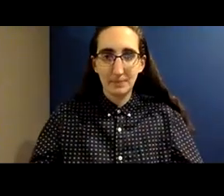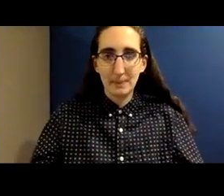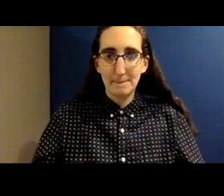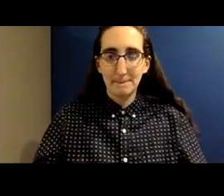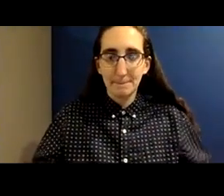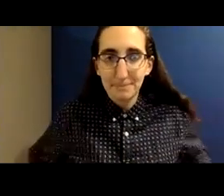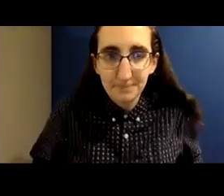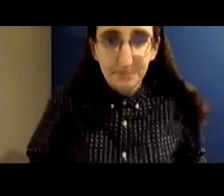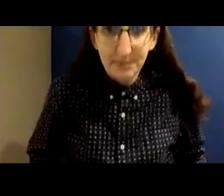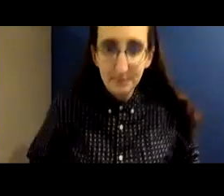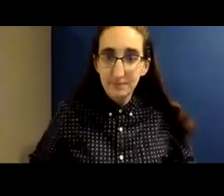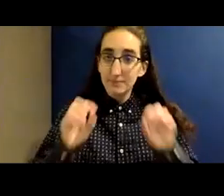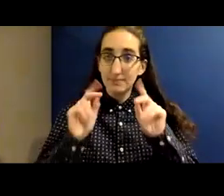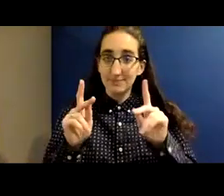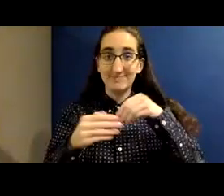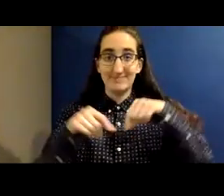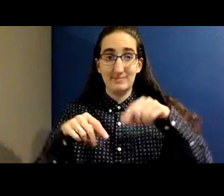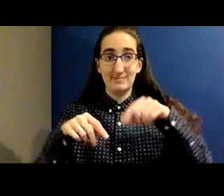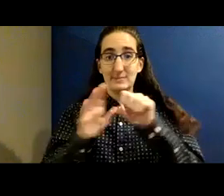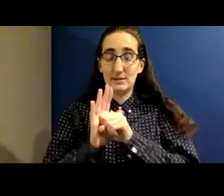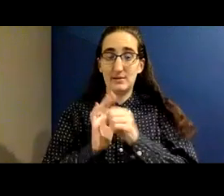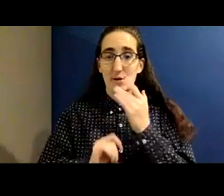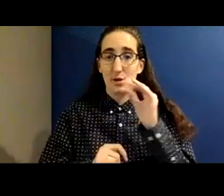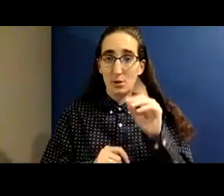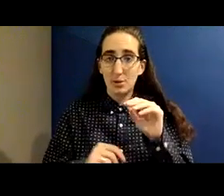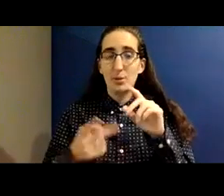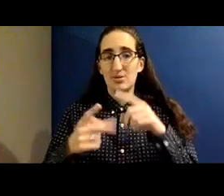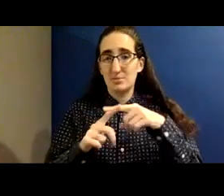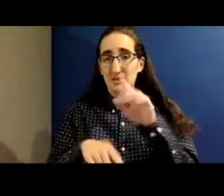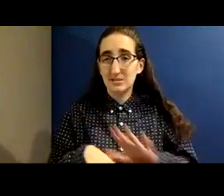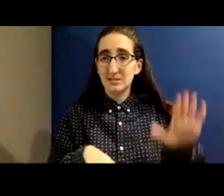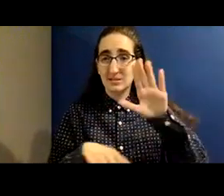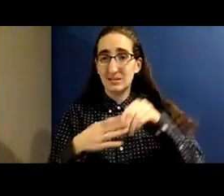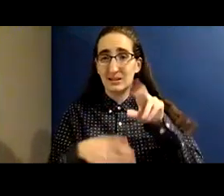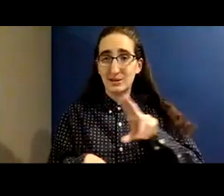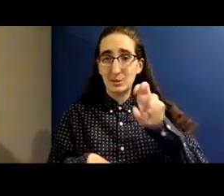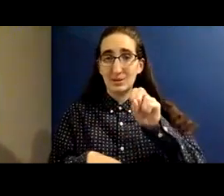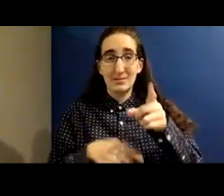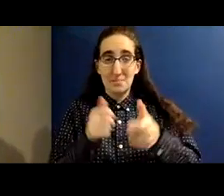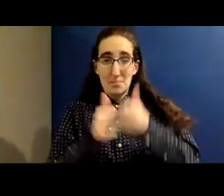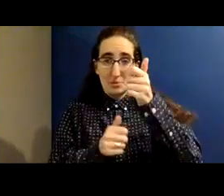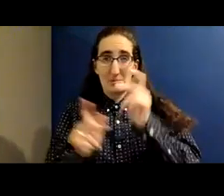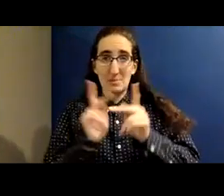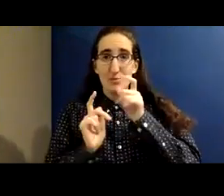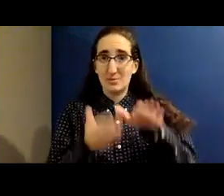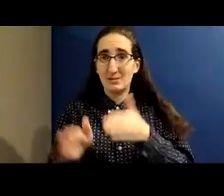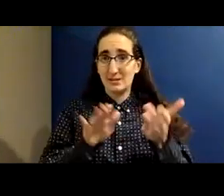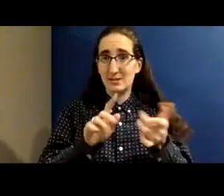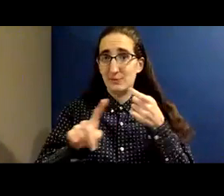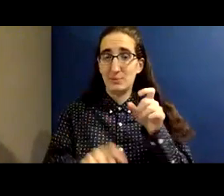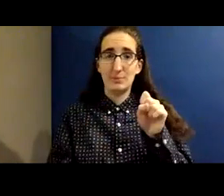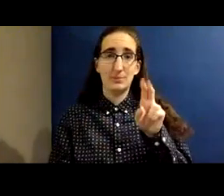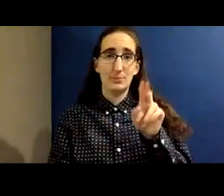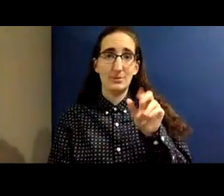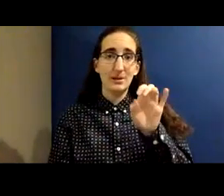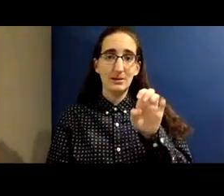All right, so in Colorado, as well as across the country, the majority of people who die by suicide